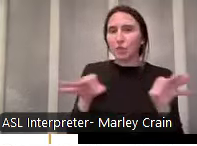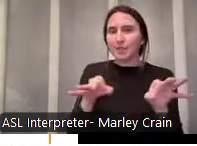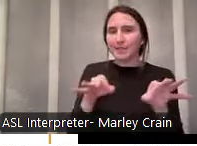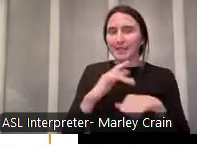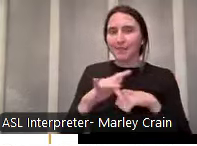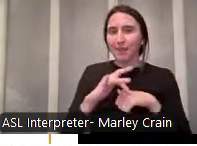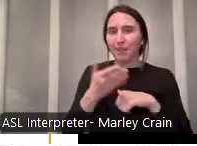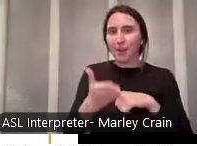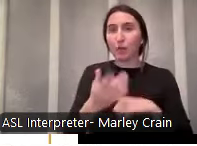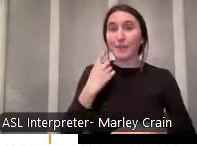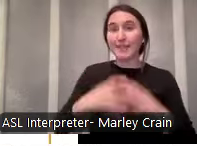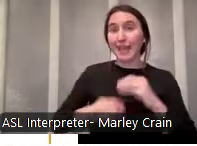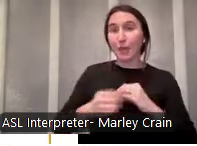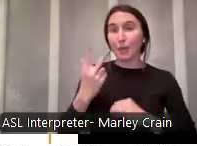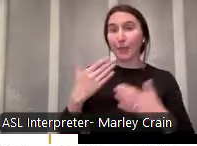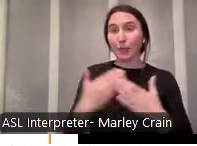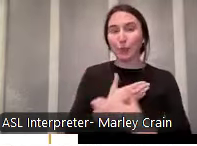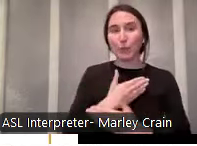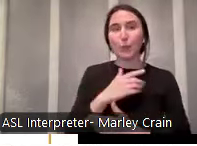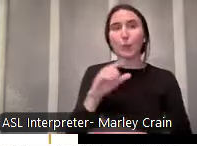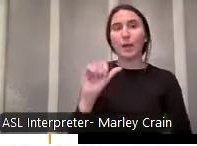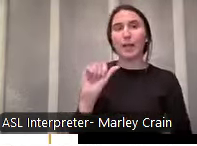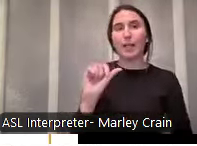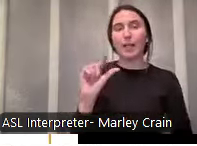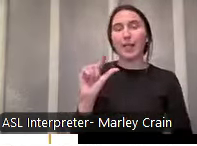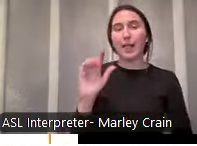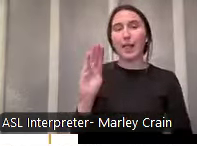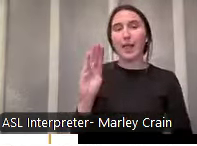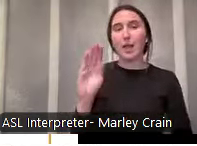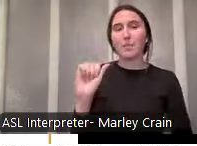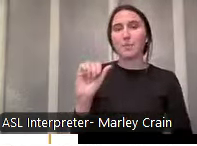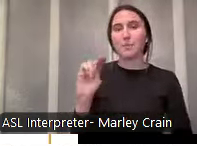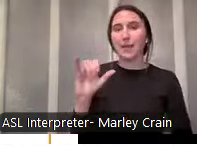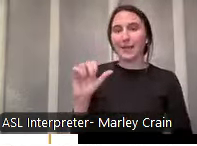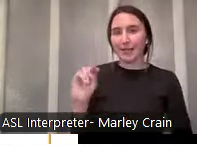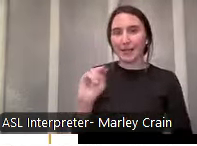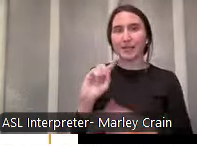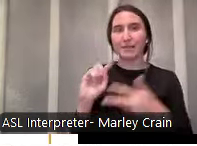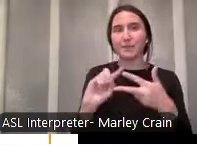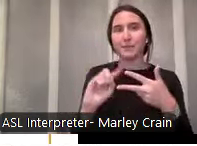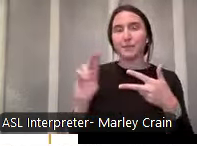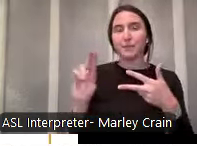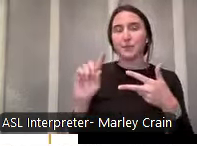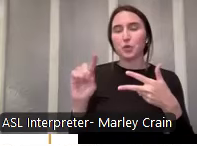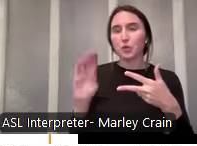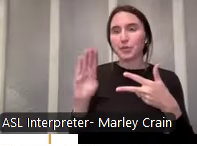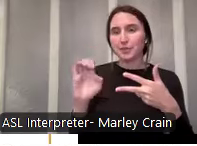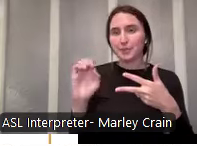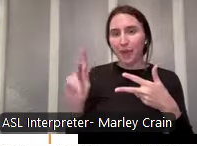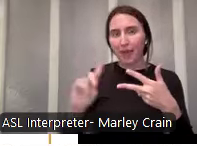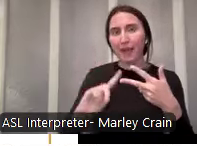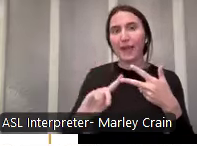wonderful. Albanian, Uzbek, and Ukrainian they added, which is wonderful. If you have problems with translation